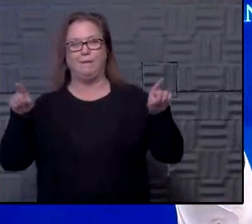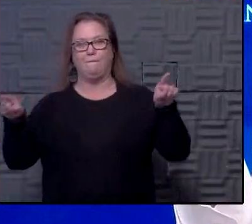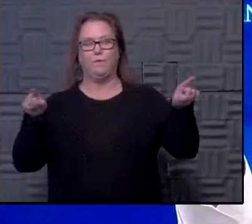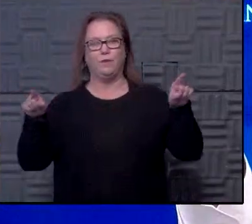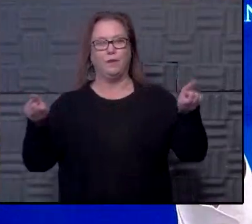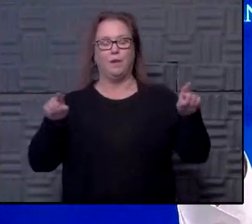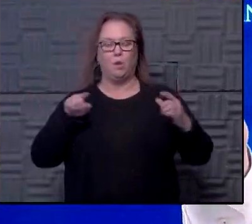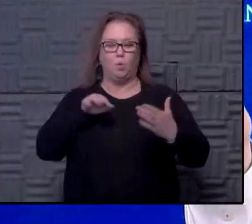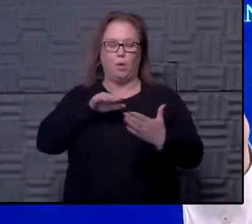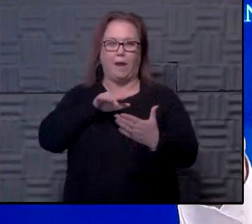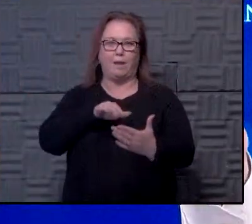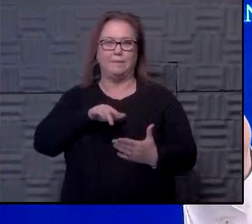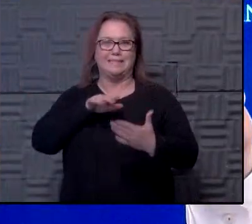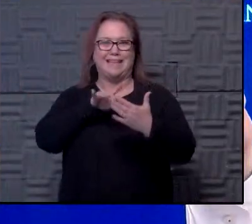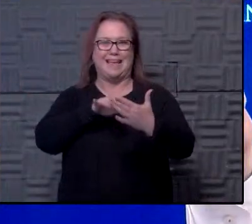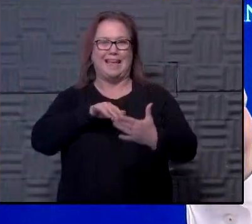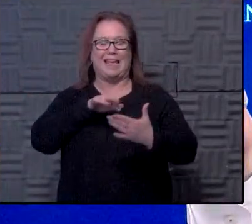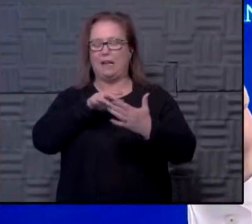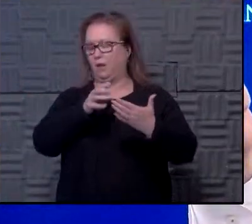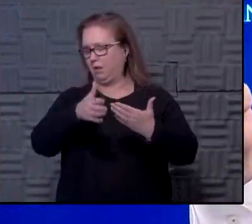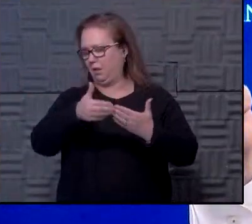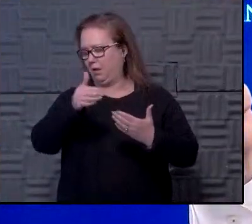we have studied